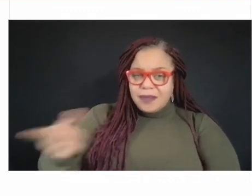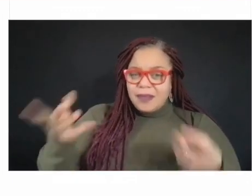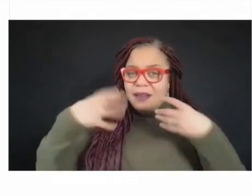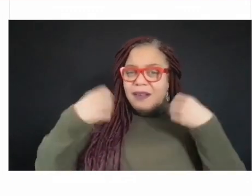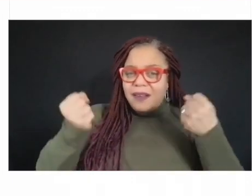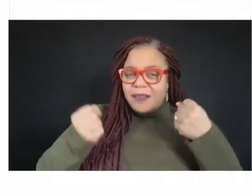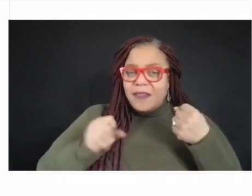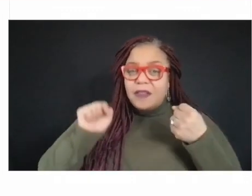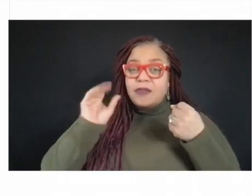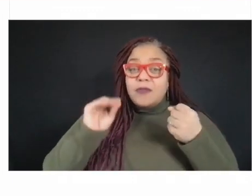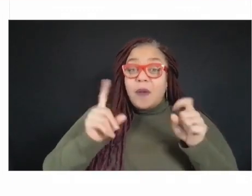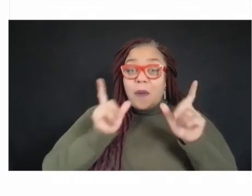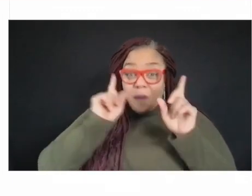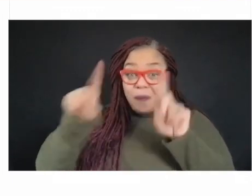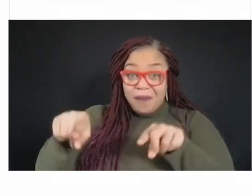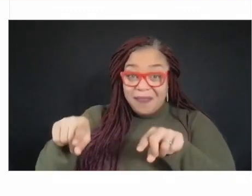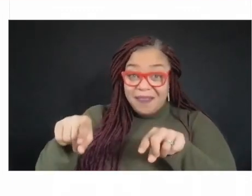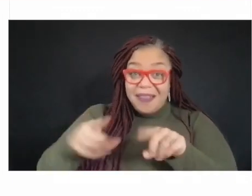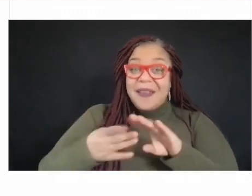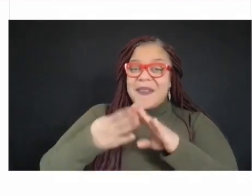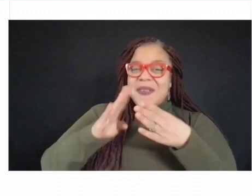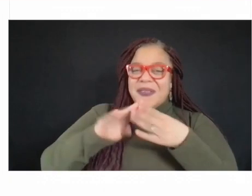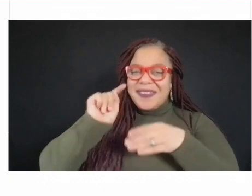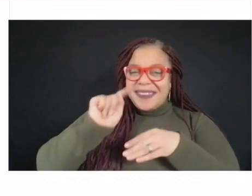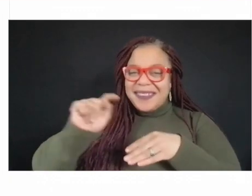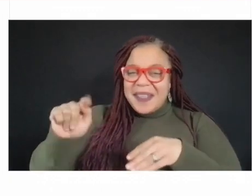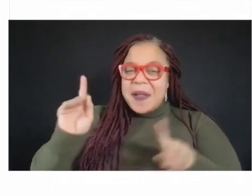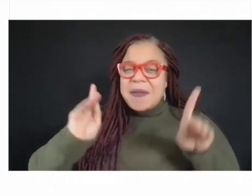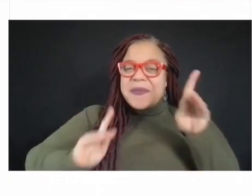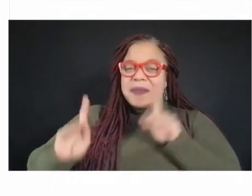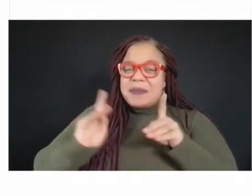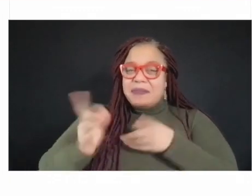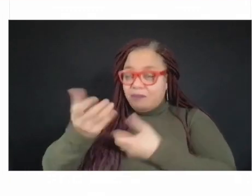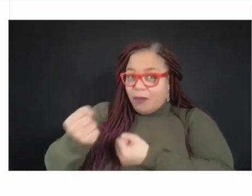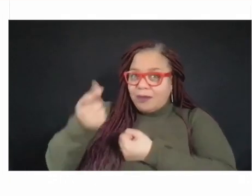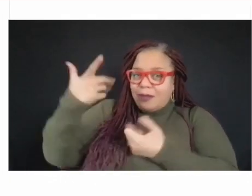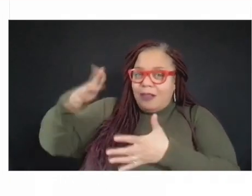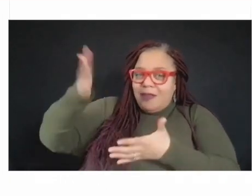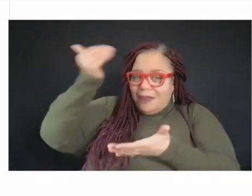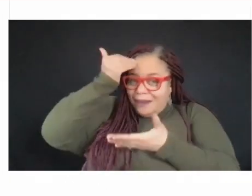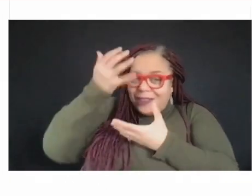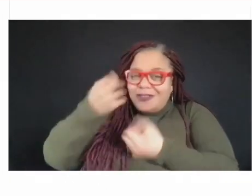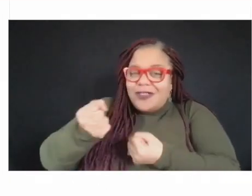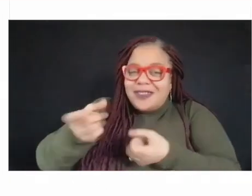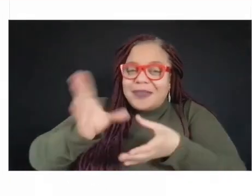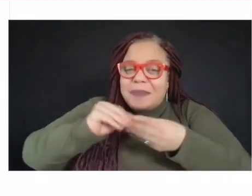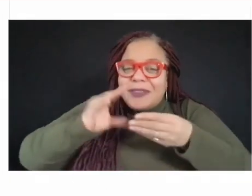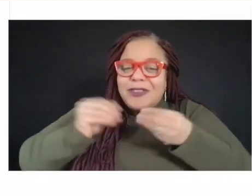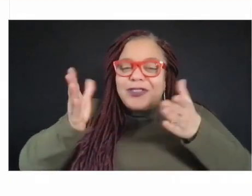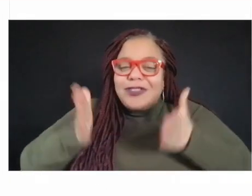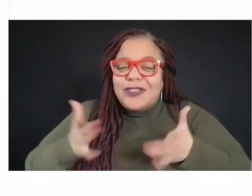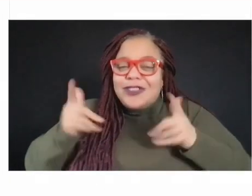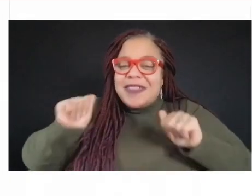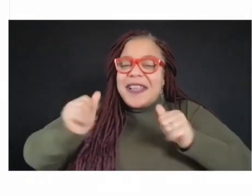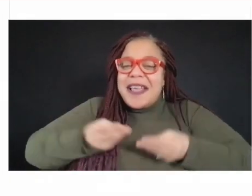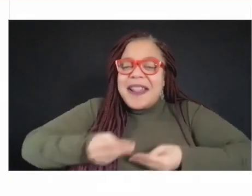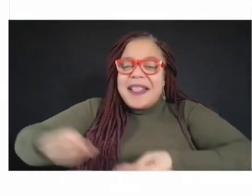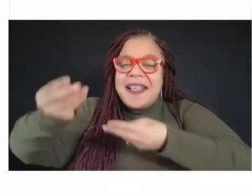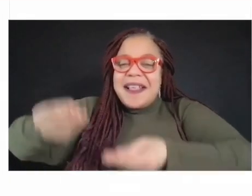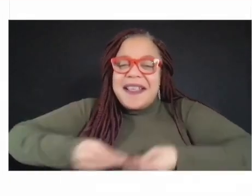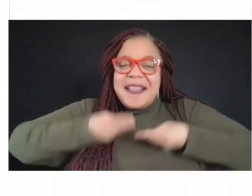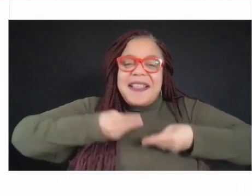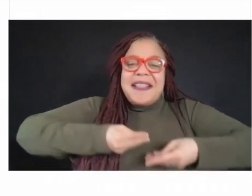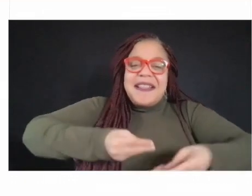were trusted messengers, if you will, but we also looked at healthcare providers that were